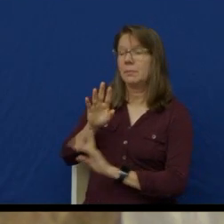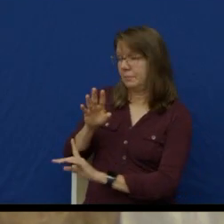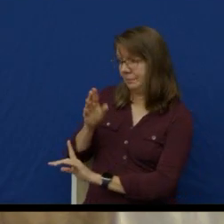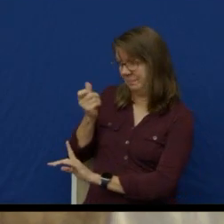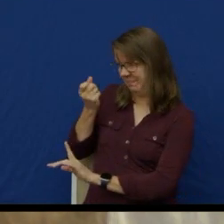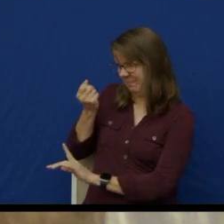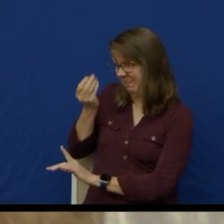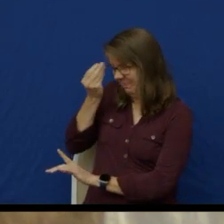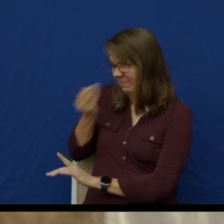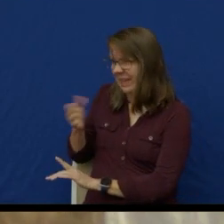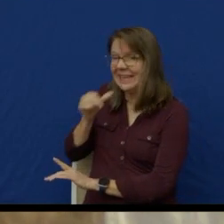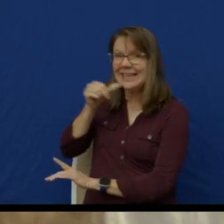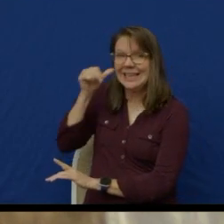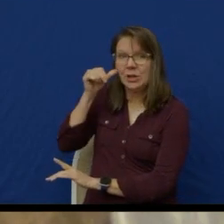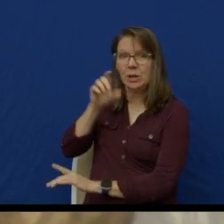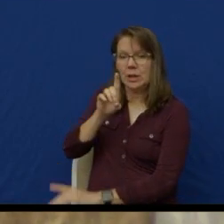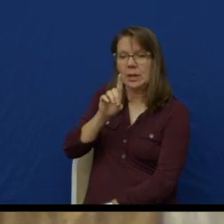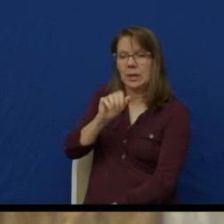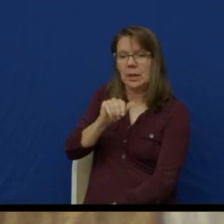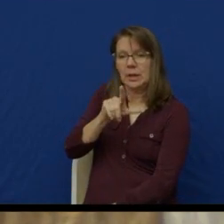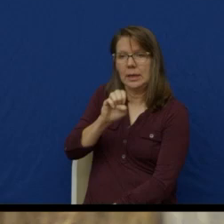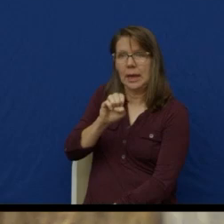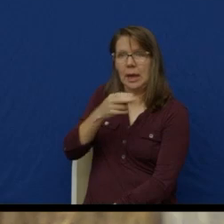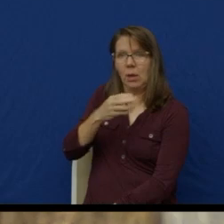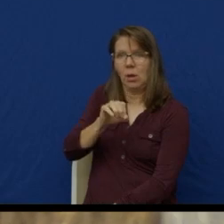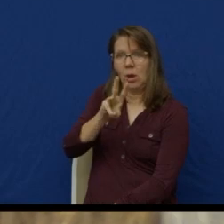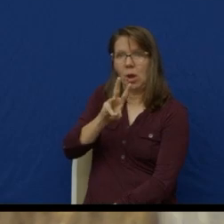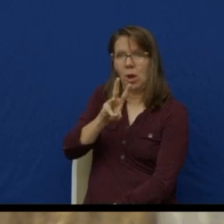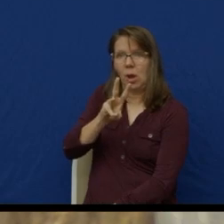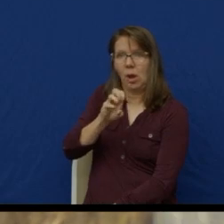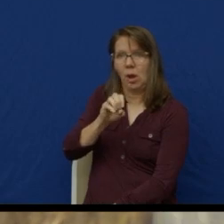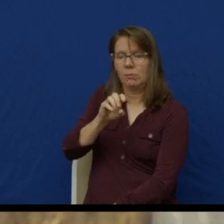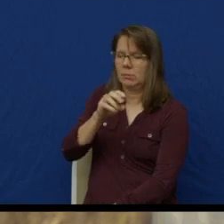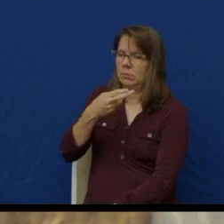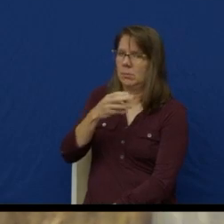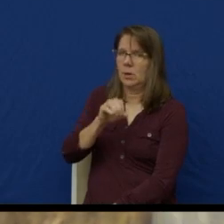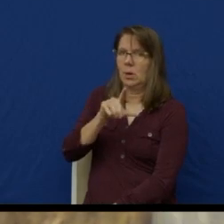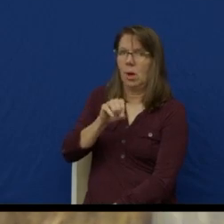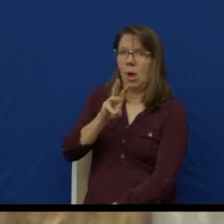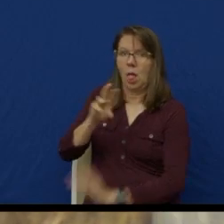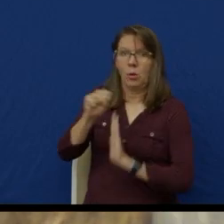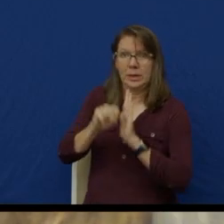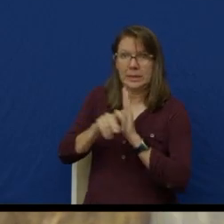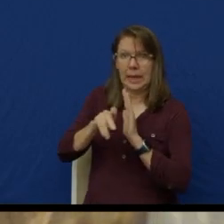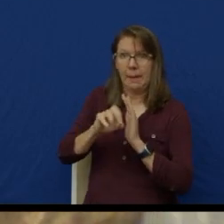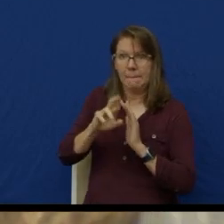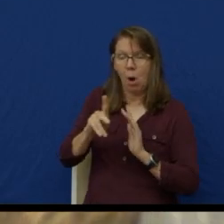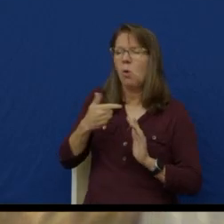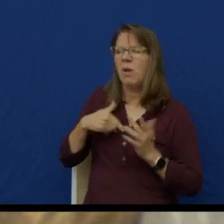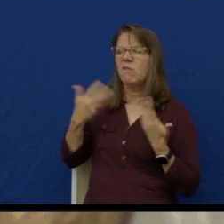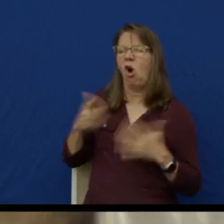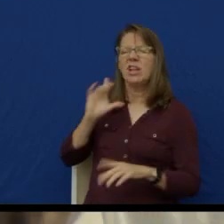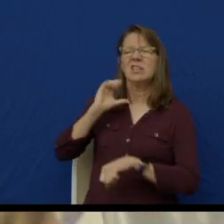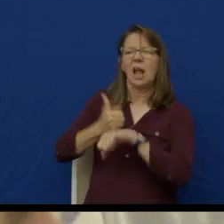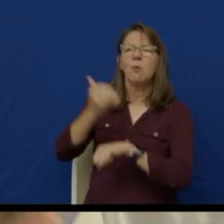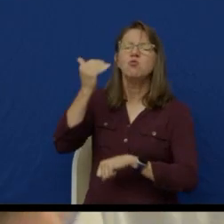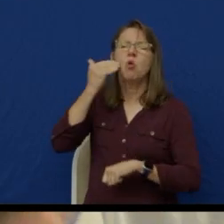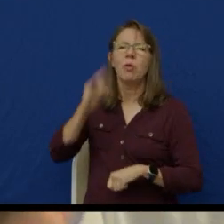established that Dale Hollow State Resort Park is at least 2.5 hours from any other place on earth, so we appreciate